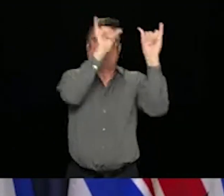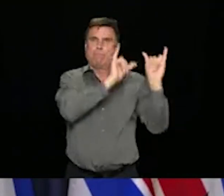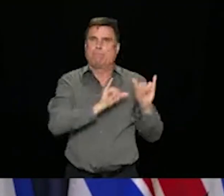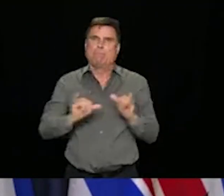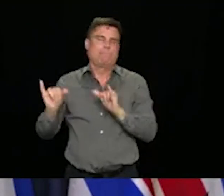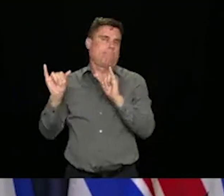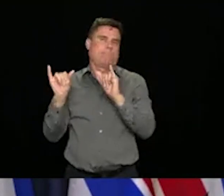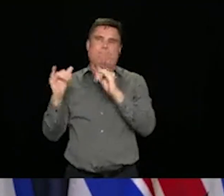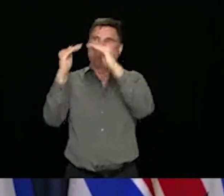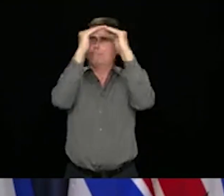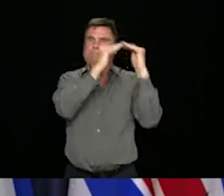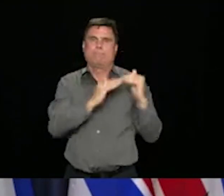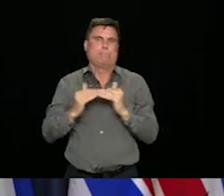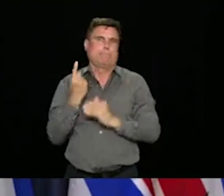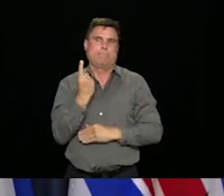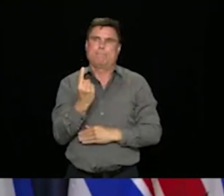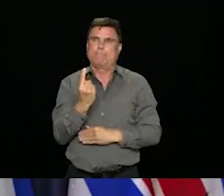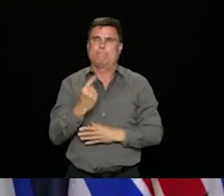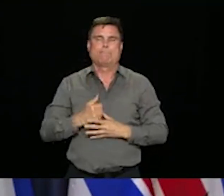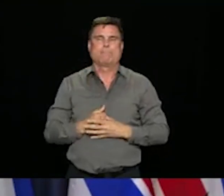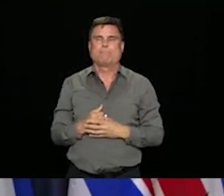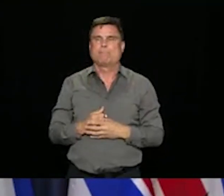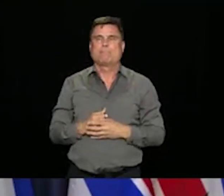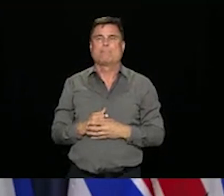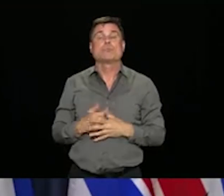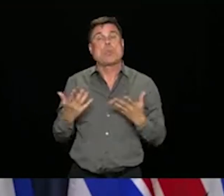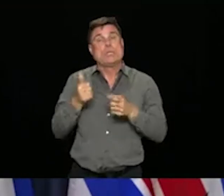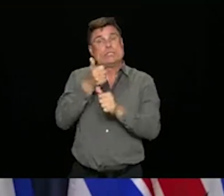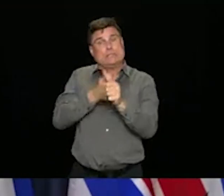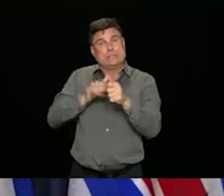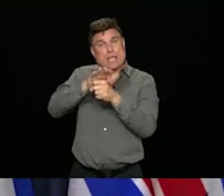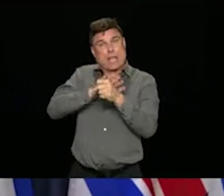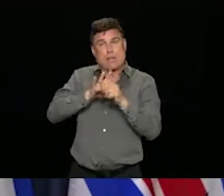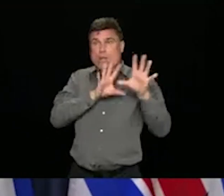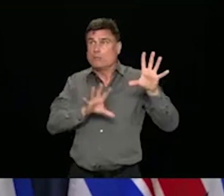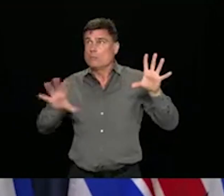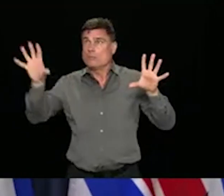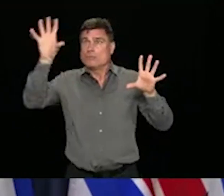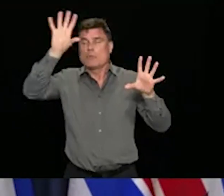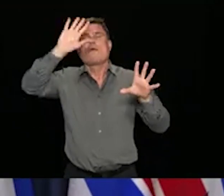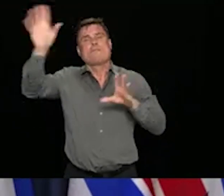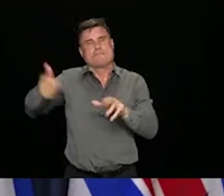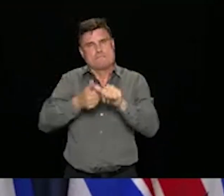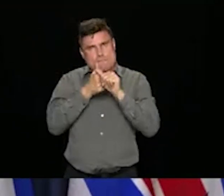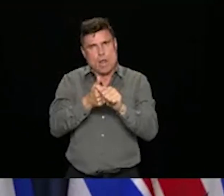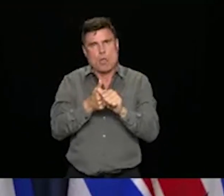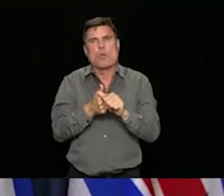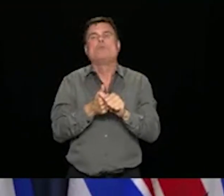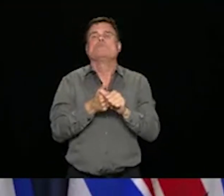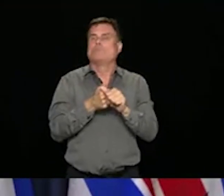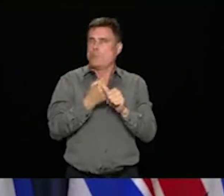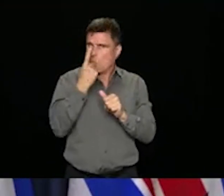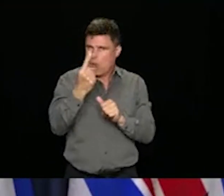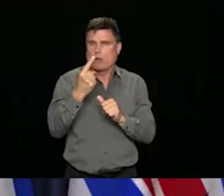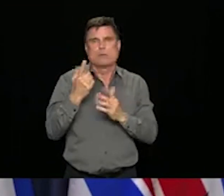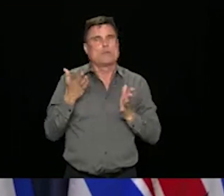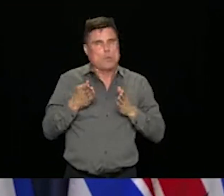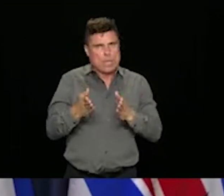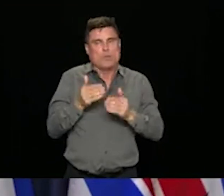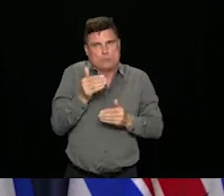in every health region and has a similar response across jurisdictions, is probably the right approach for